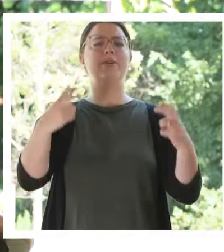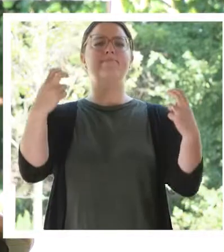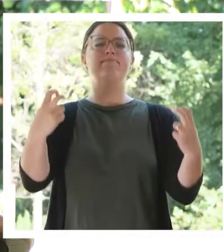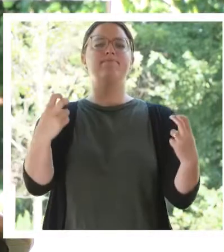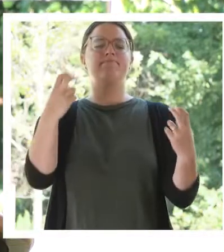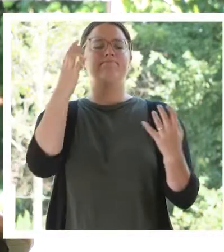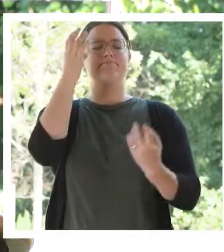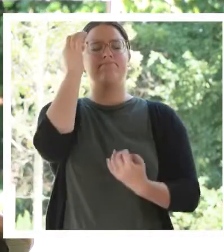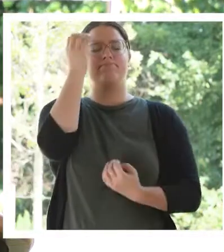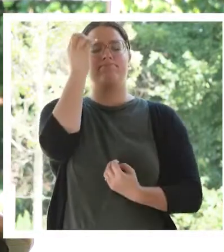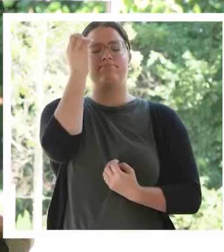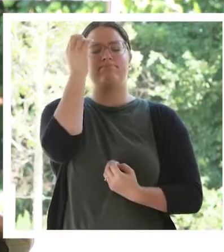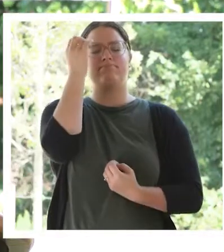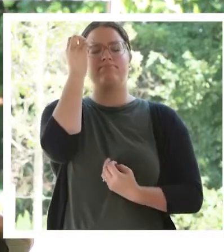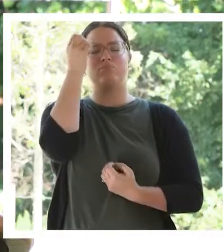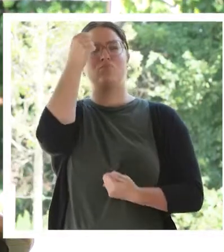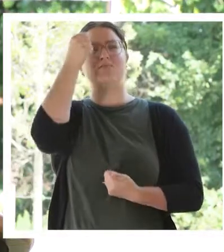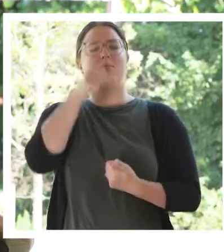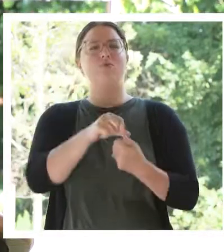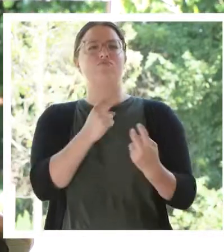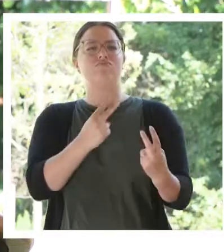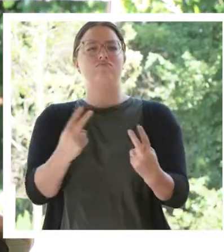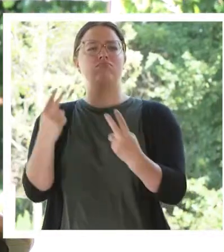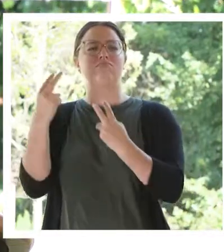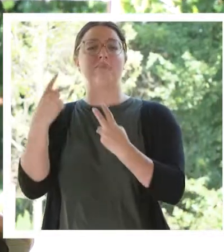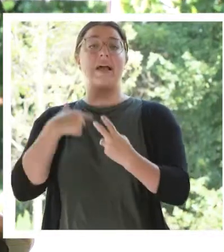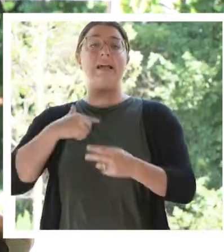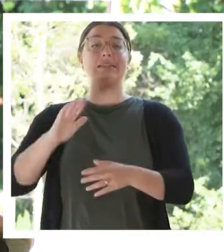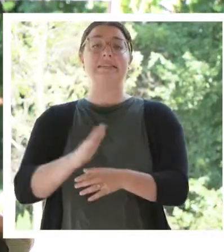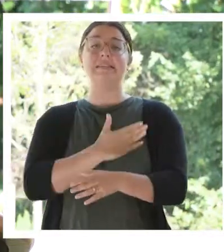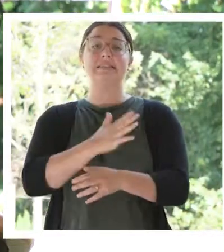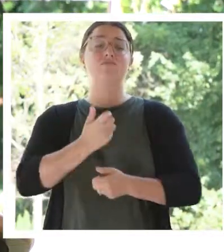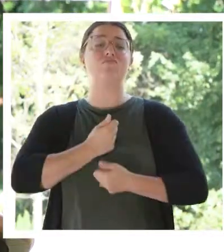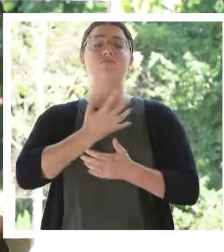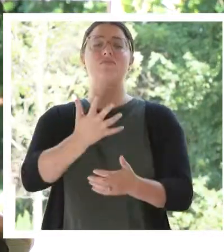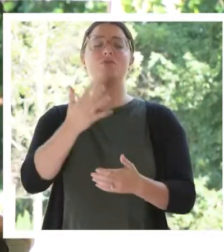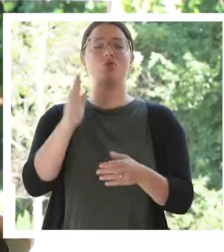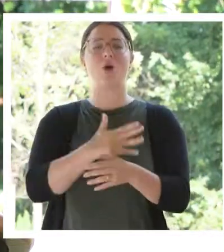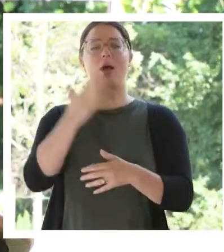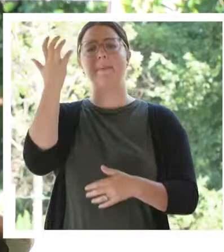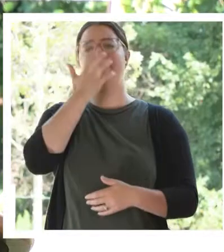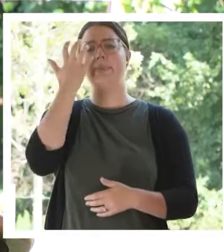lyrics of Amazing Grace. As I shared with Vivian,